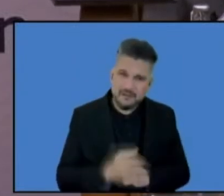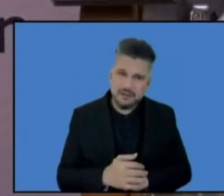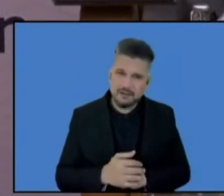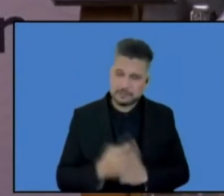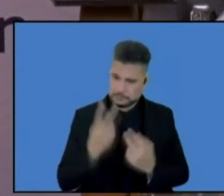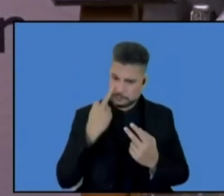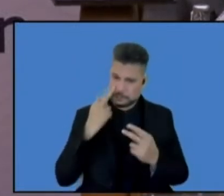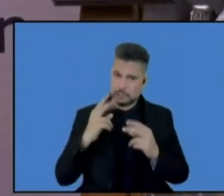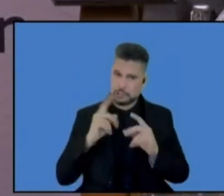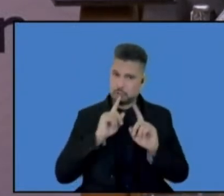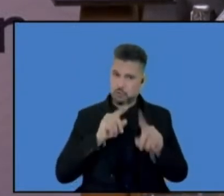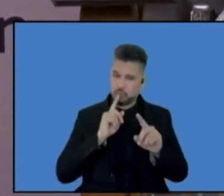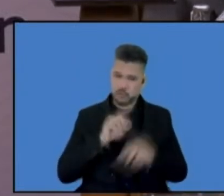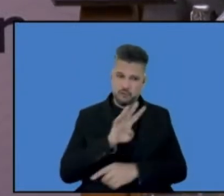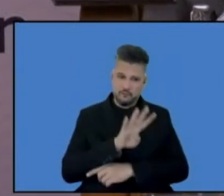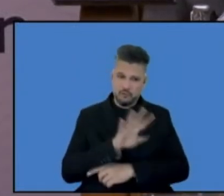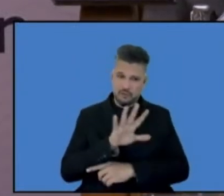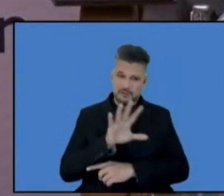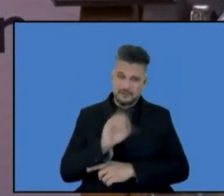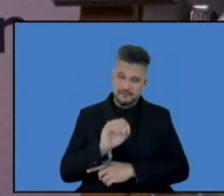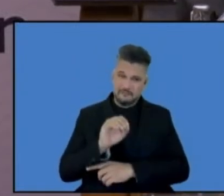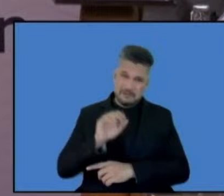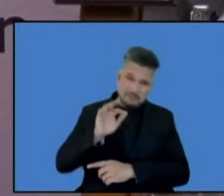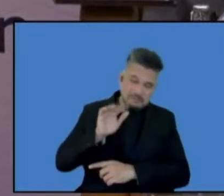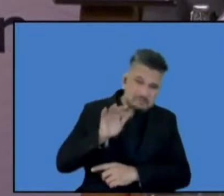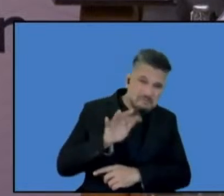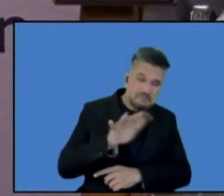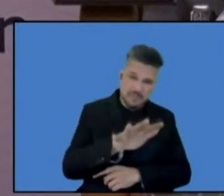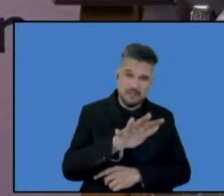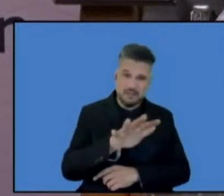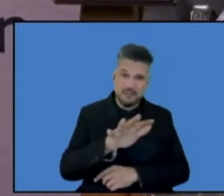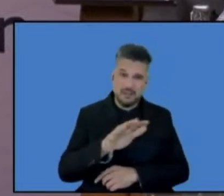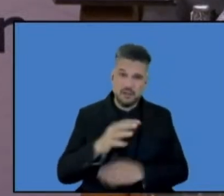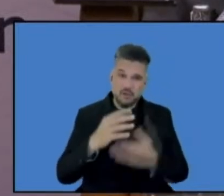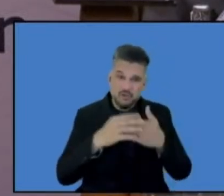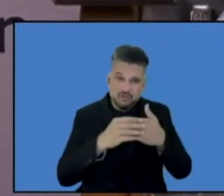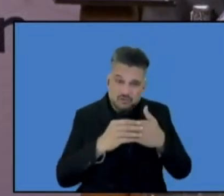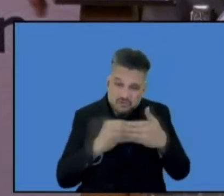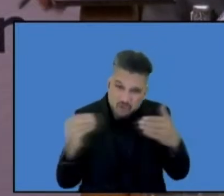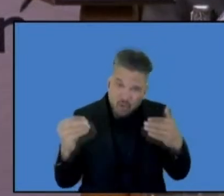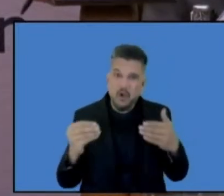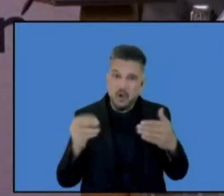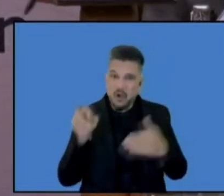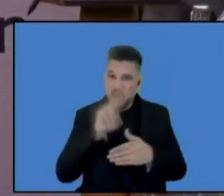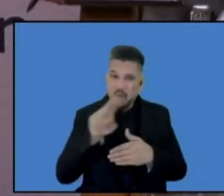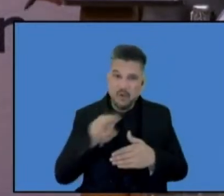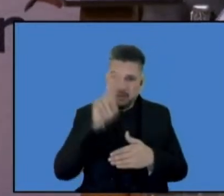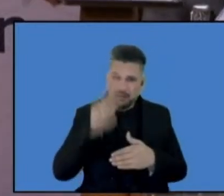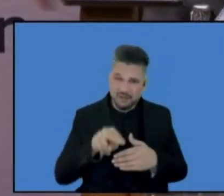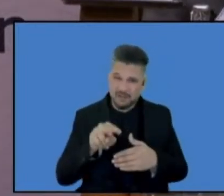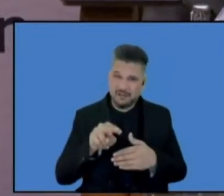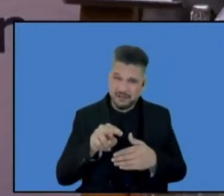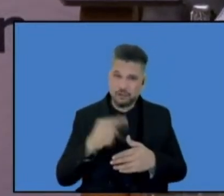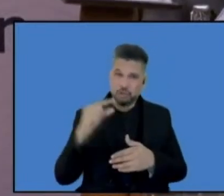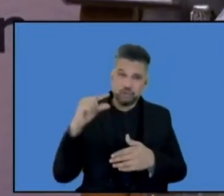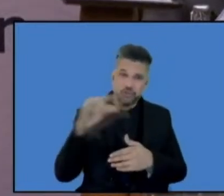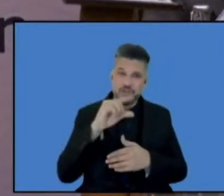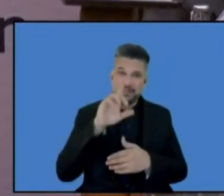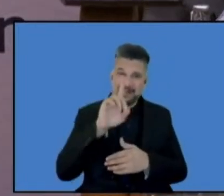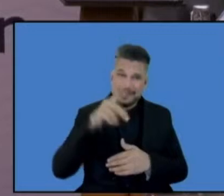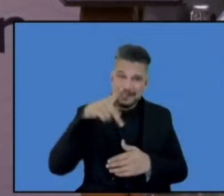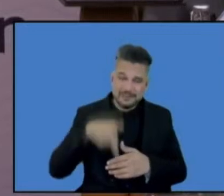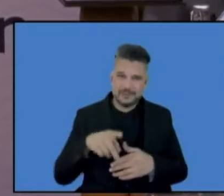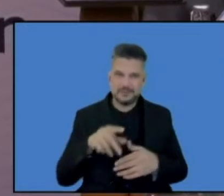billion contribution to the GDP, regional GDP. I think it represents some 6.5, or $350